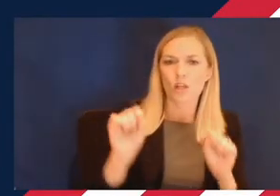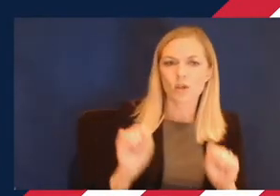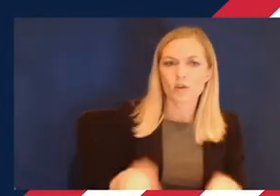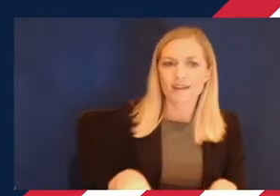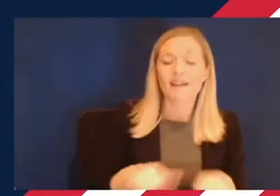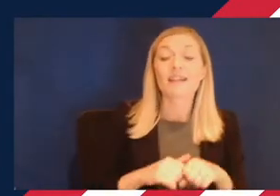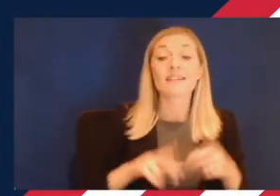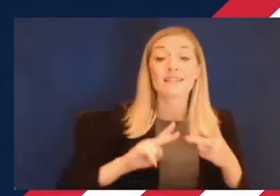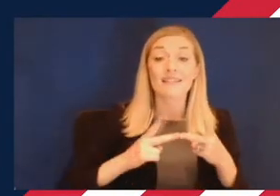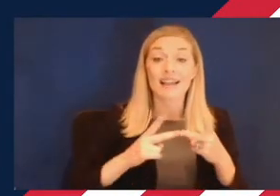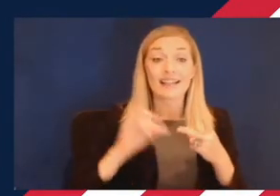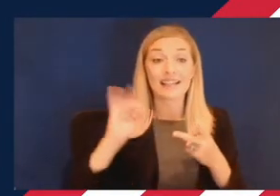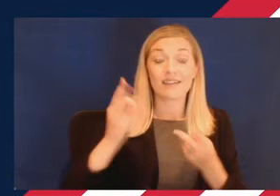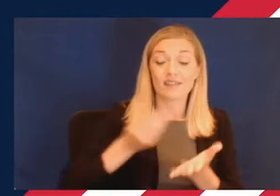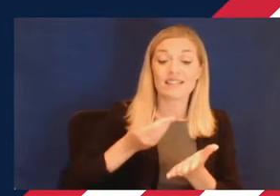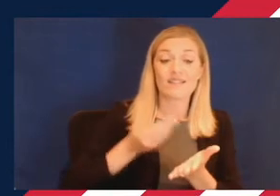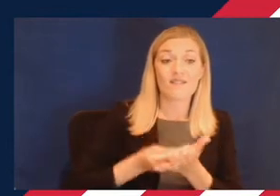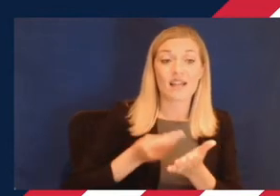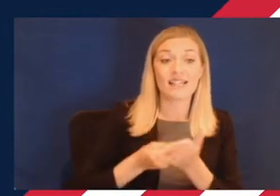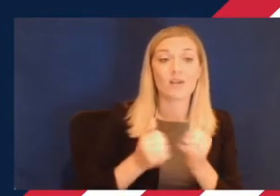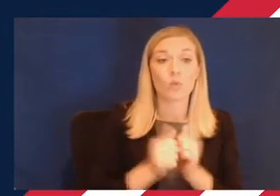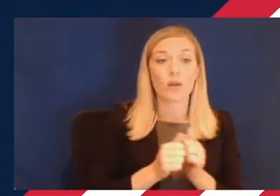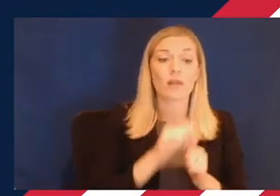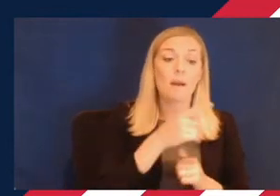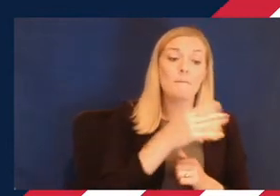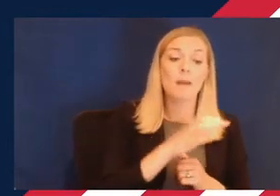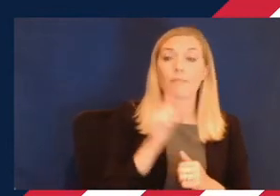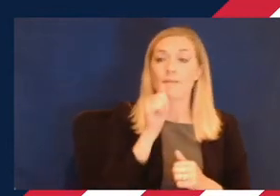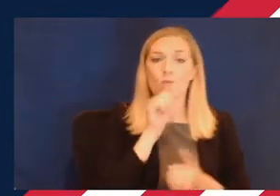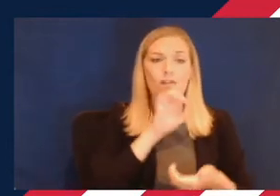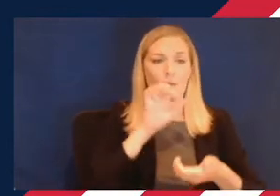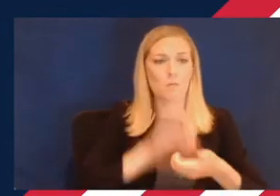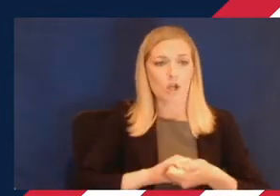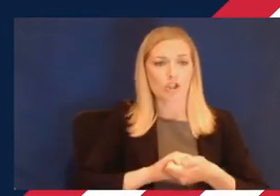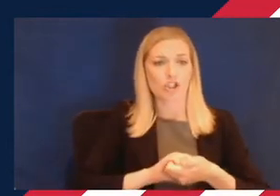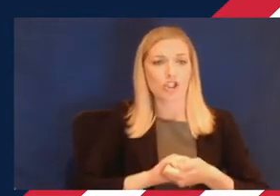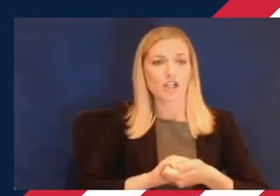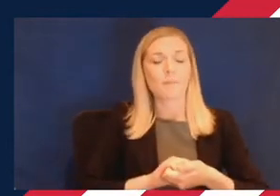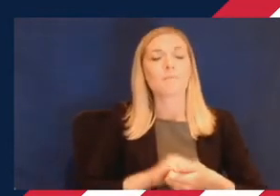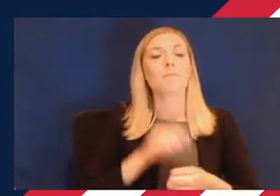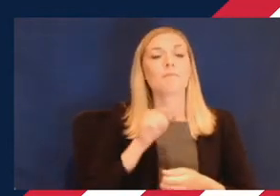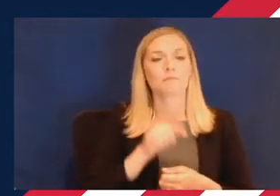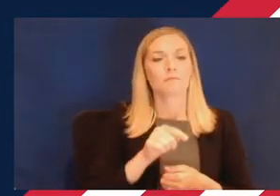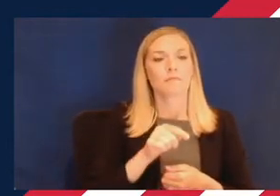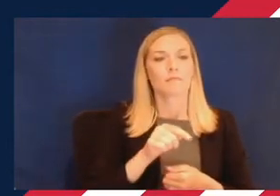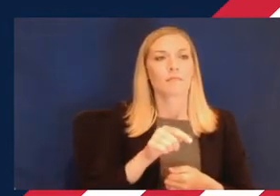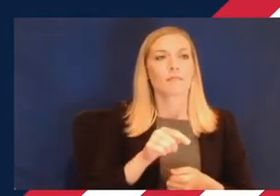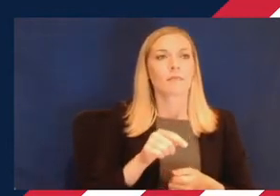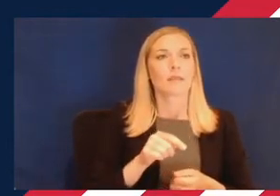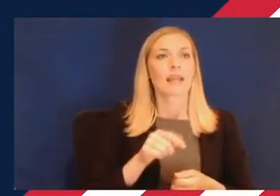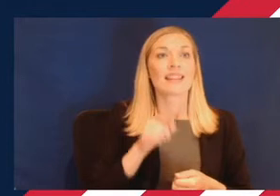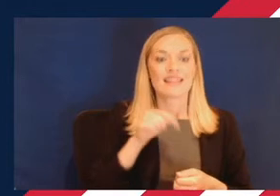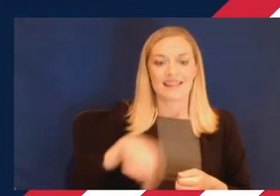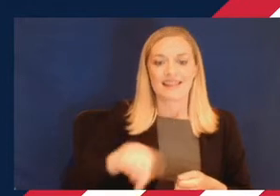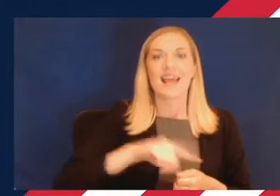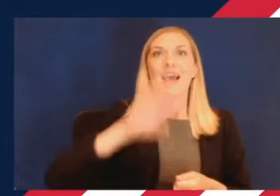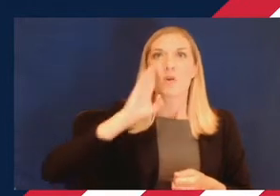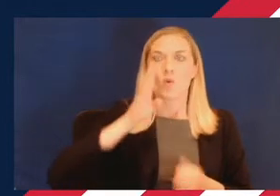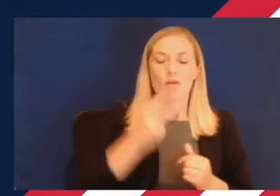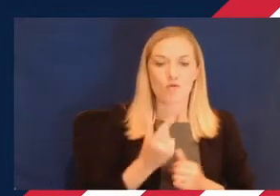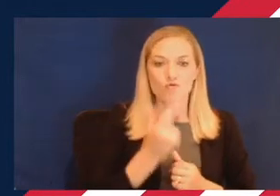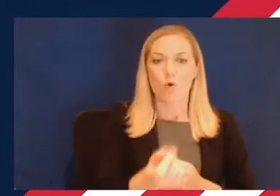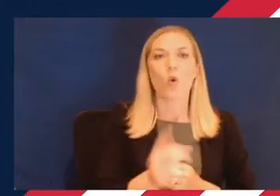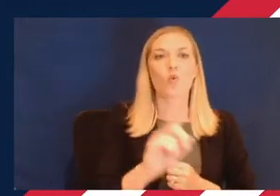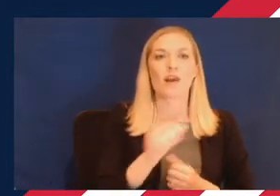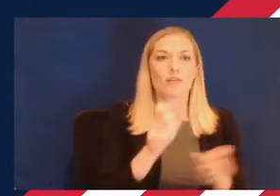and you have these public-private partnerships, you have these entrepreneurs, they will go wherever they're directed, where there's opportunity and